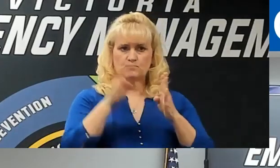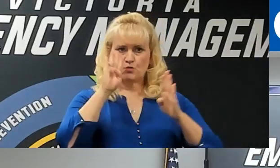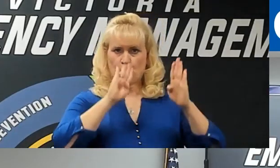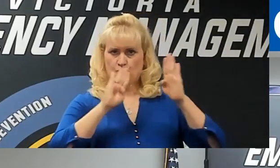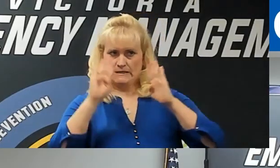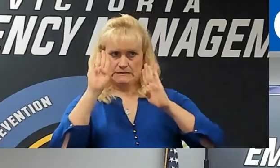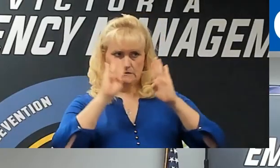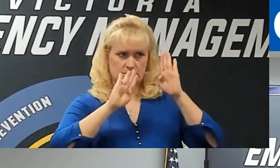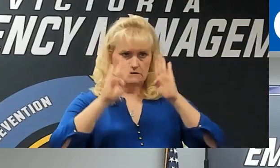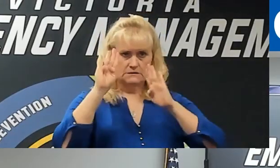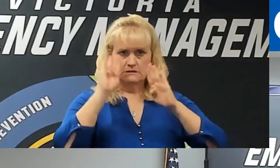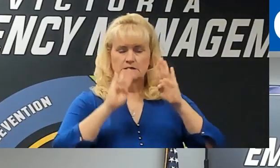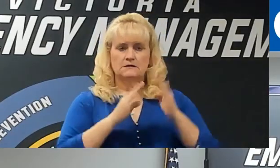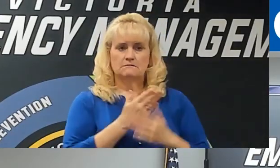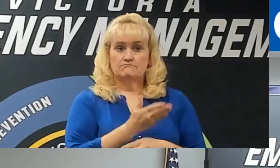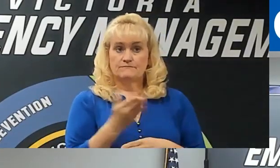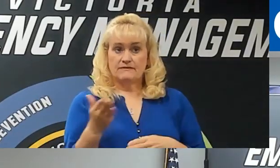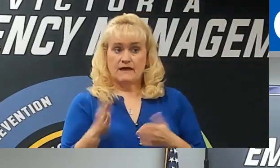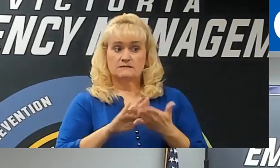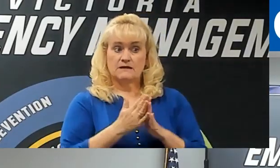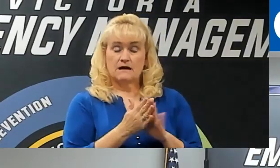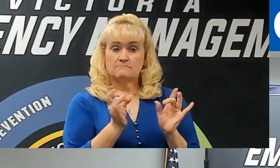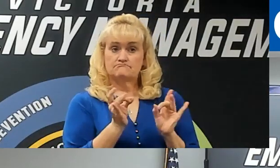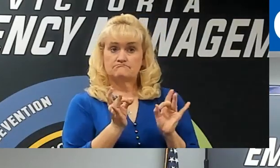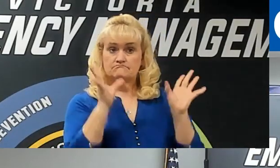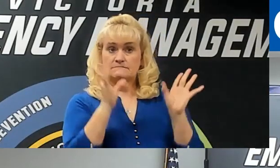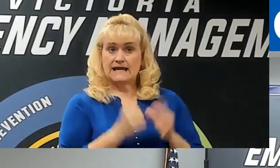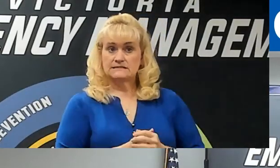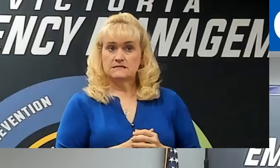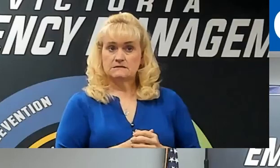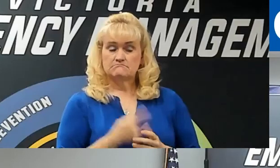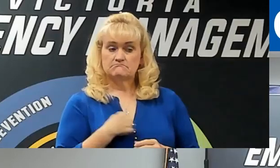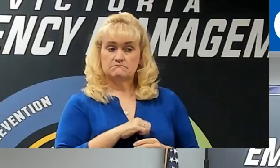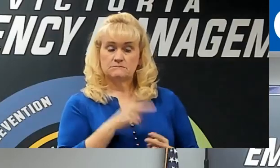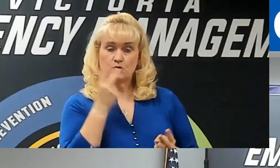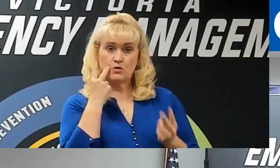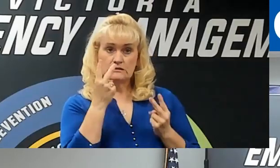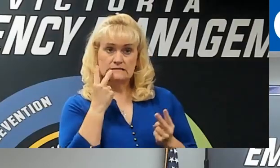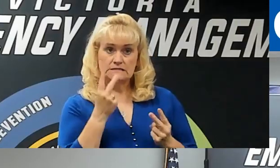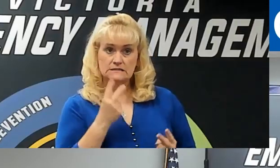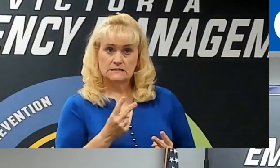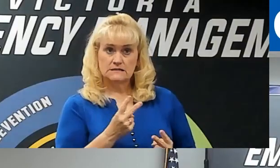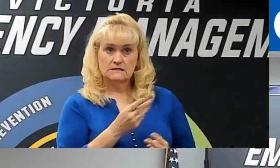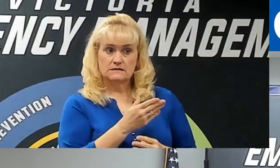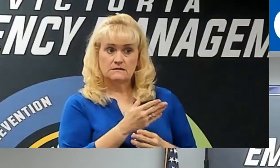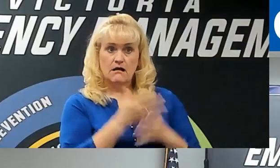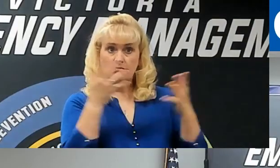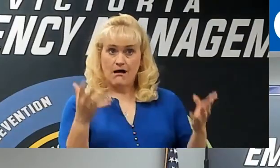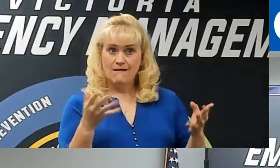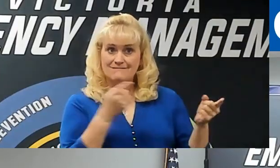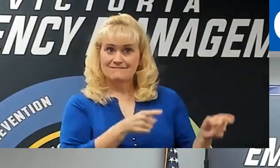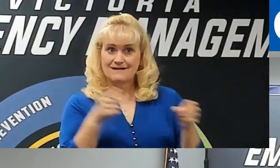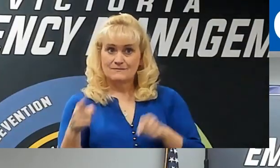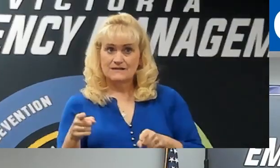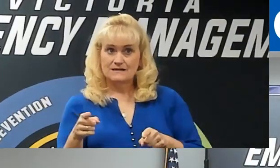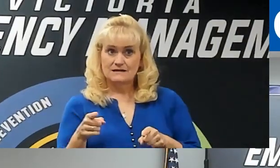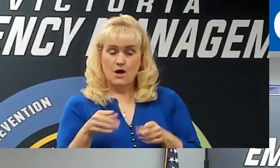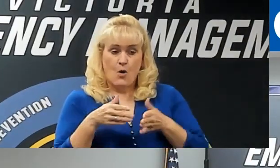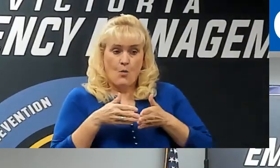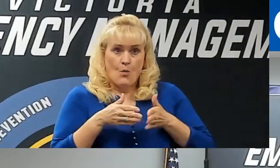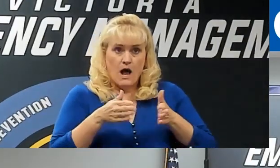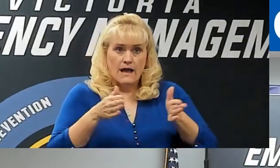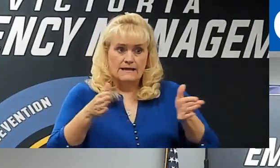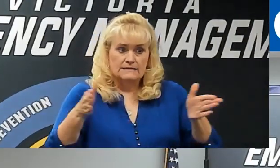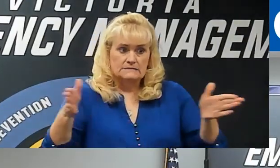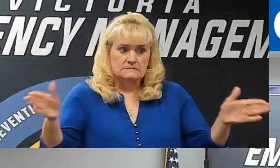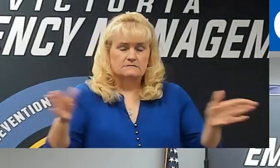would get, for lack of a better term, nasty. So we're seeing a lot of this stuff going now. We are seeing widespread transmission, and I will tell